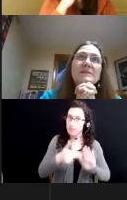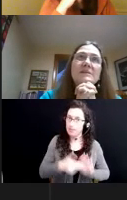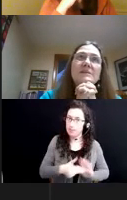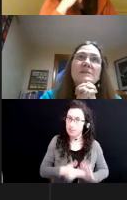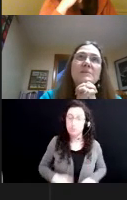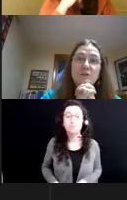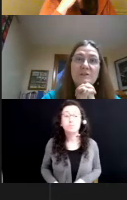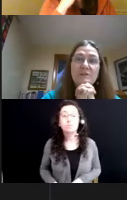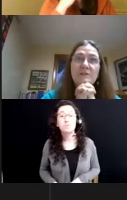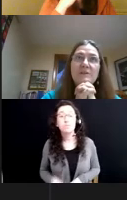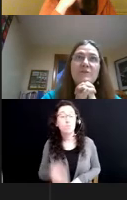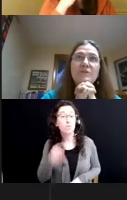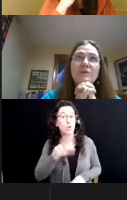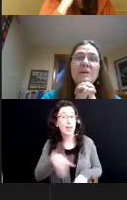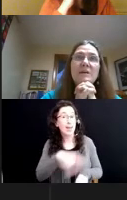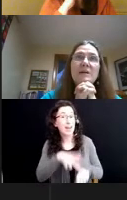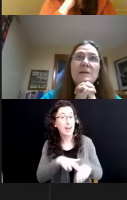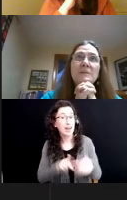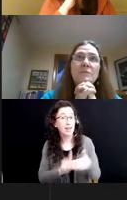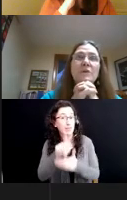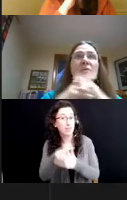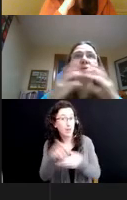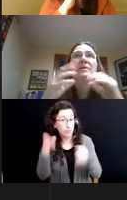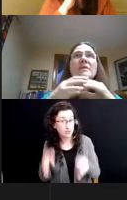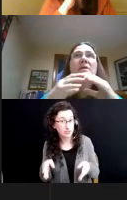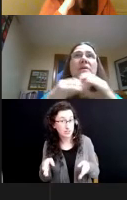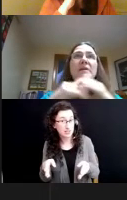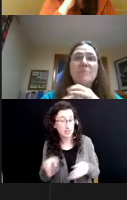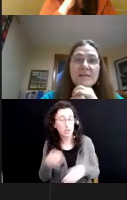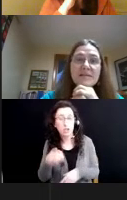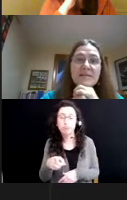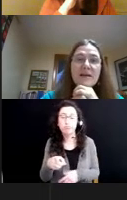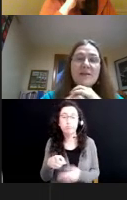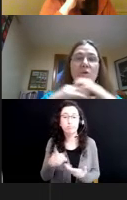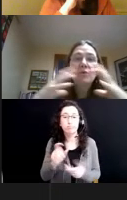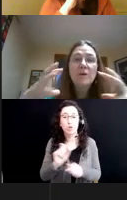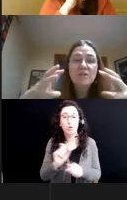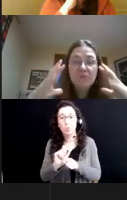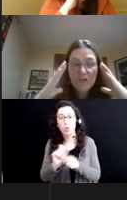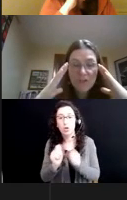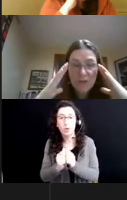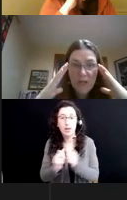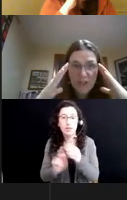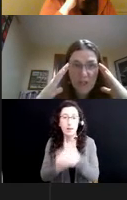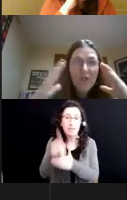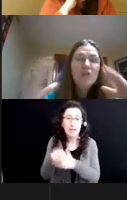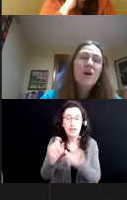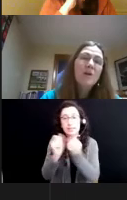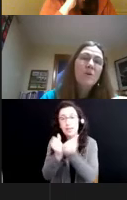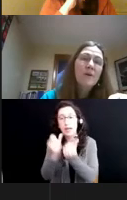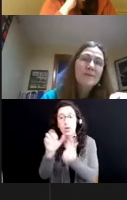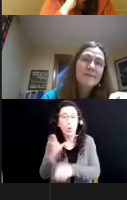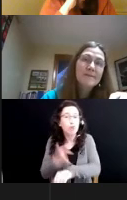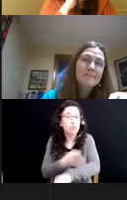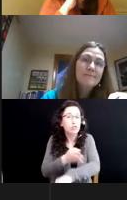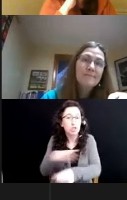plants person, if you're working with Native Plant Society or a restoration location, you're not